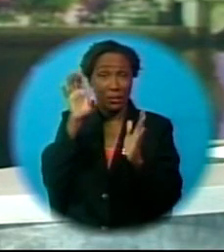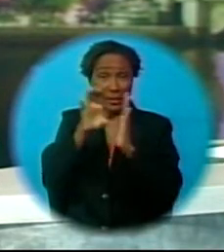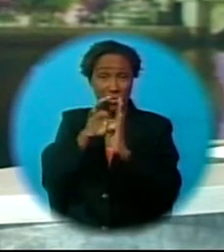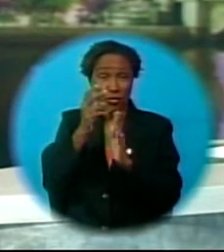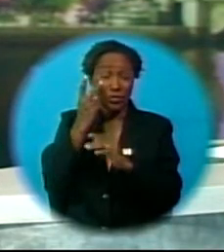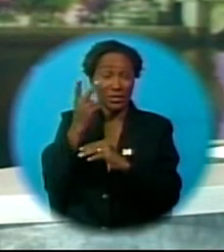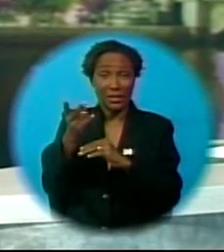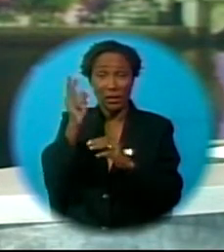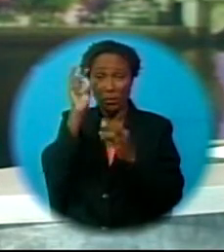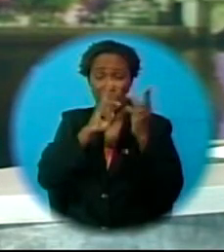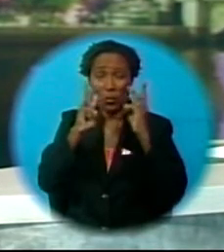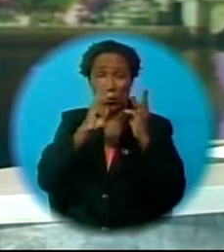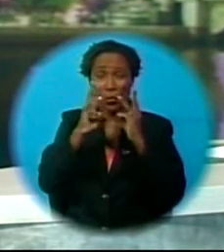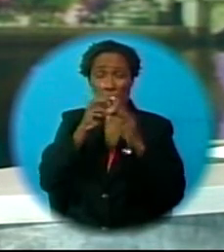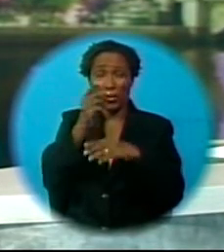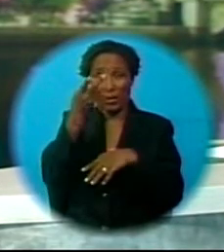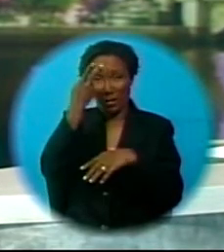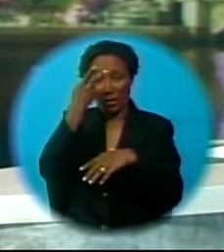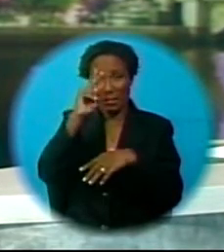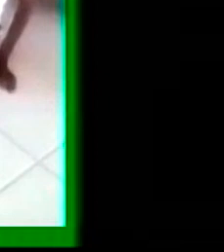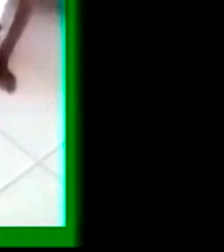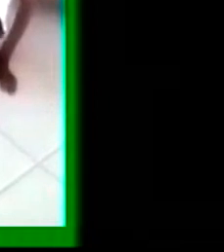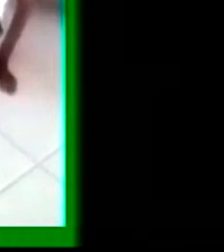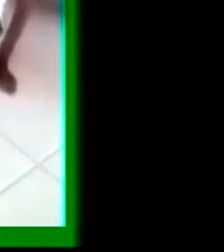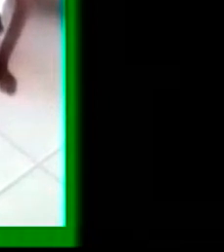be disturbing.